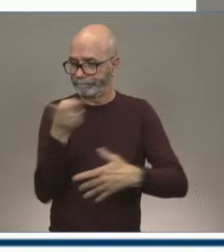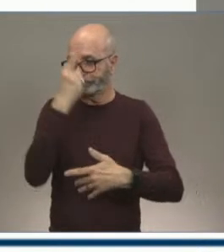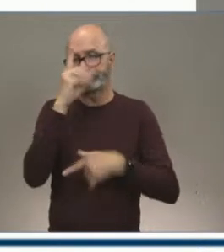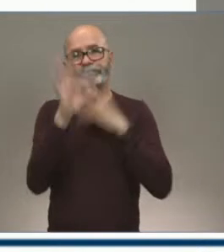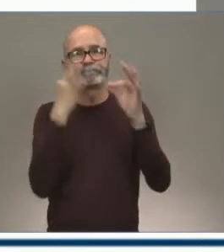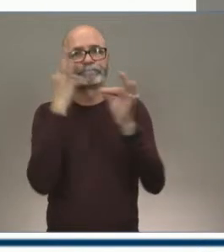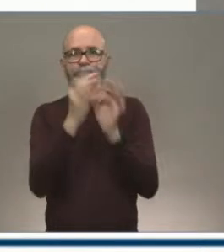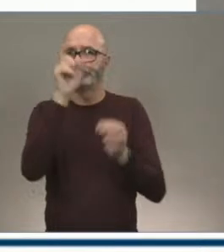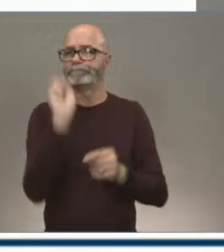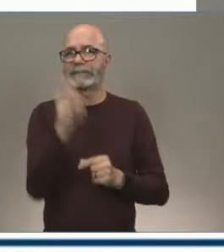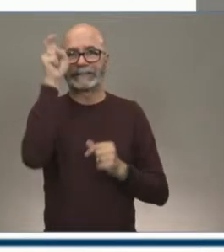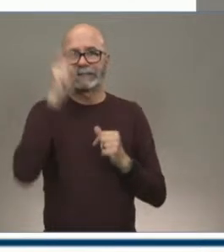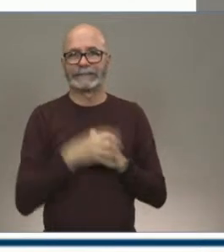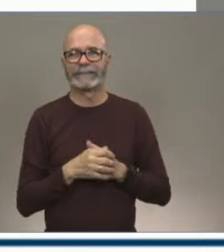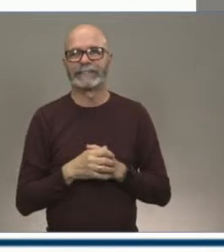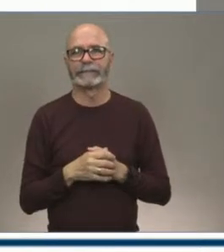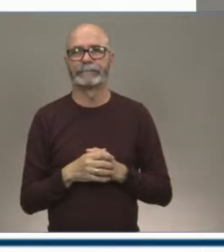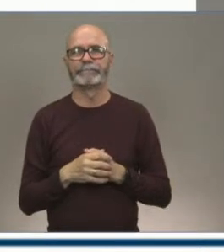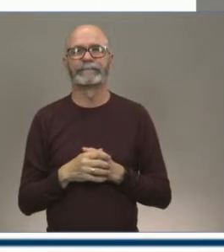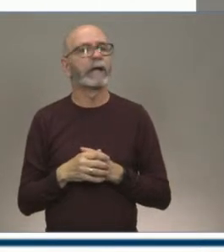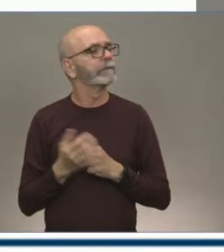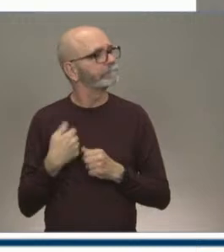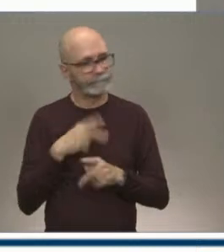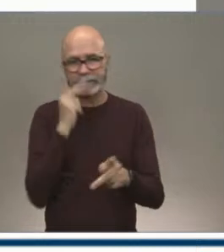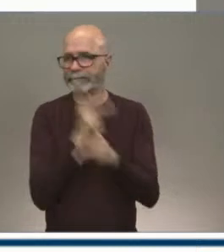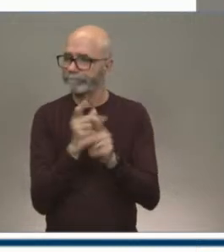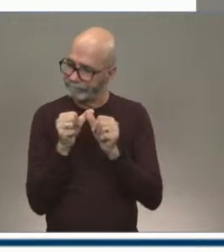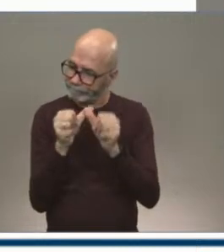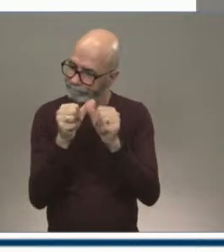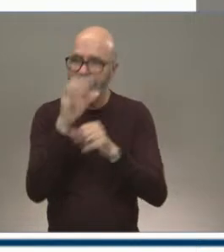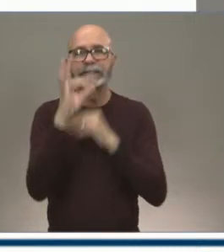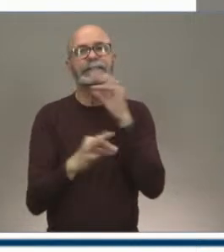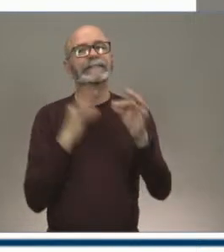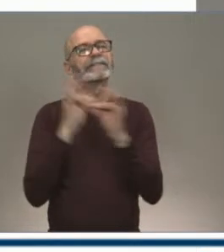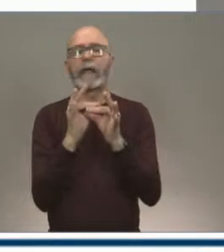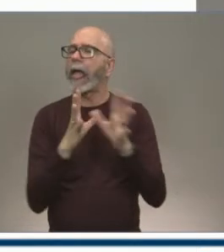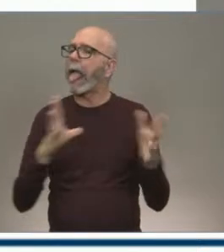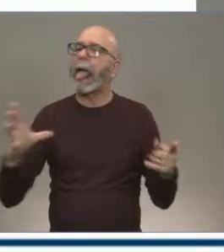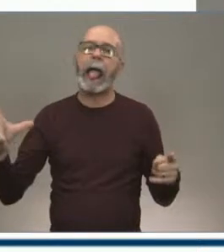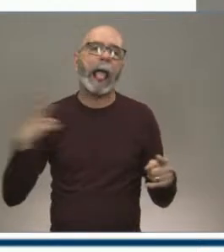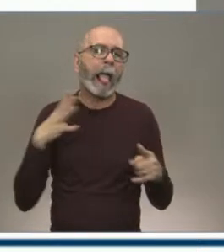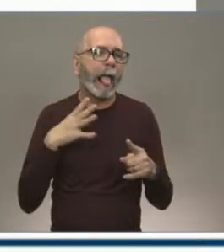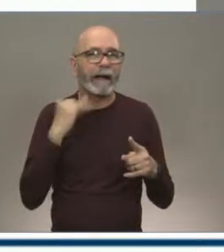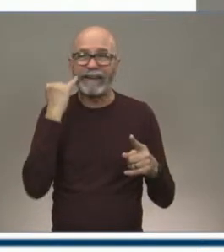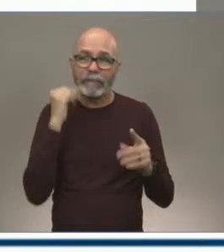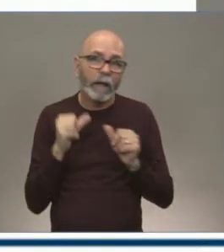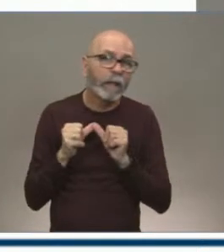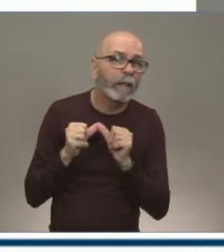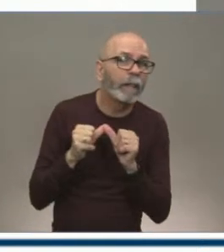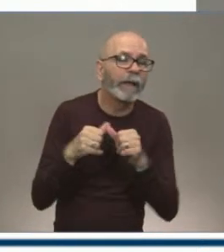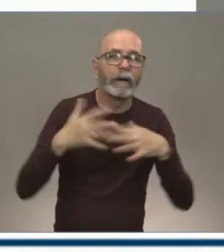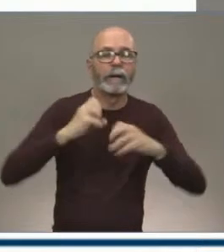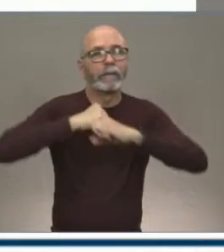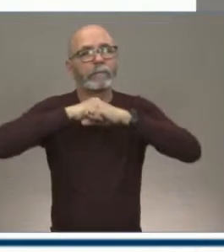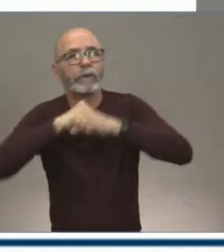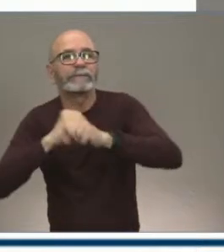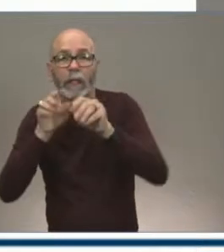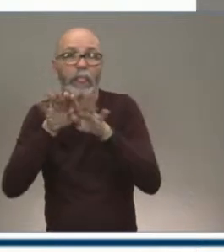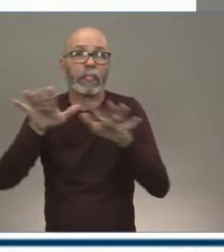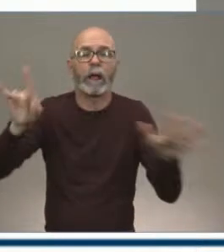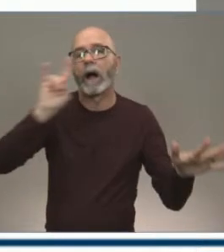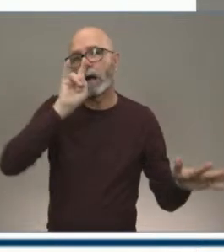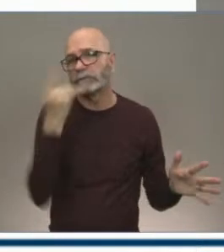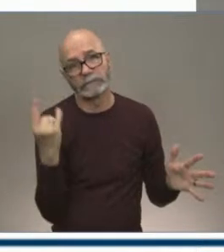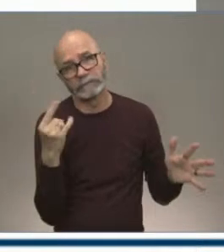against COVID-19, and given the variant strains and the case numbers that continue in Newfoundland, doing this testing along